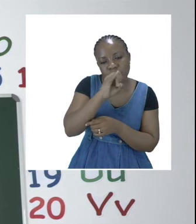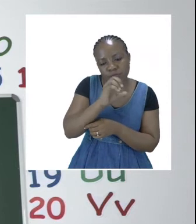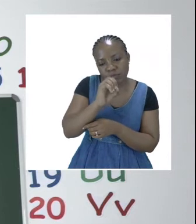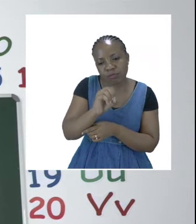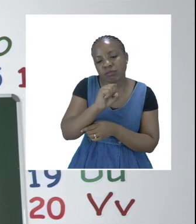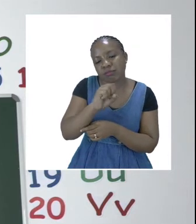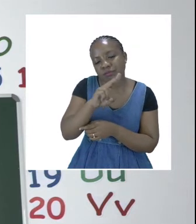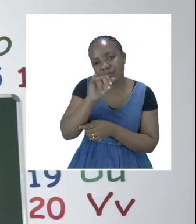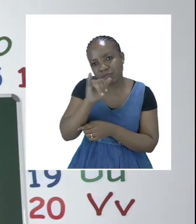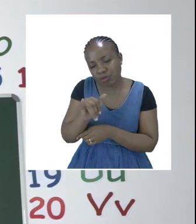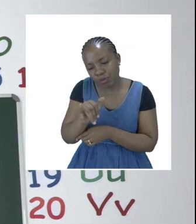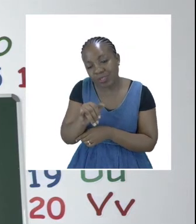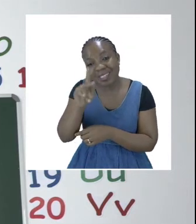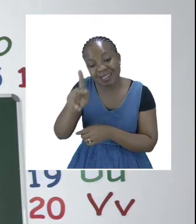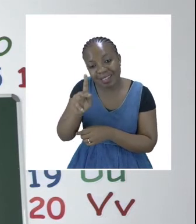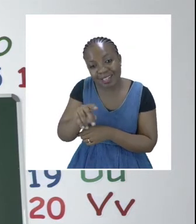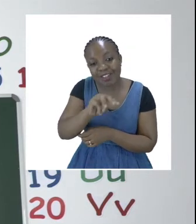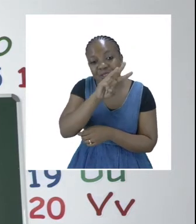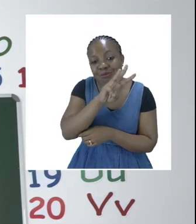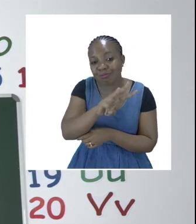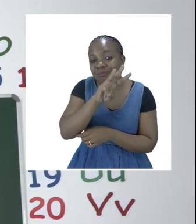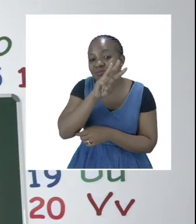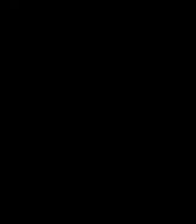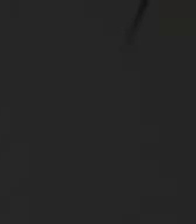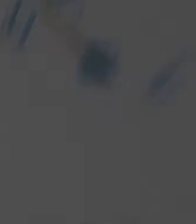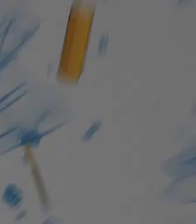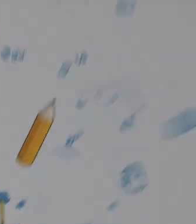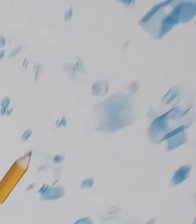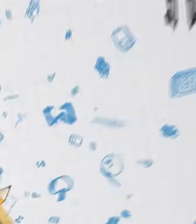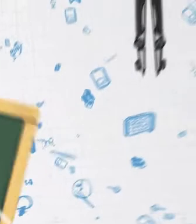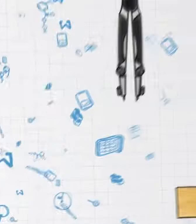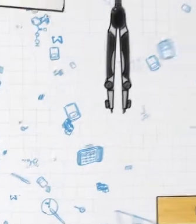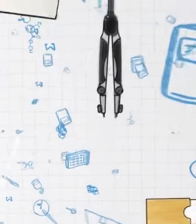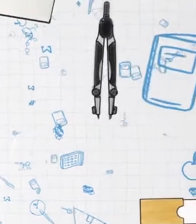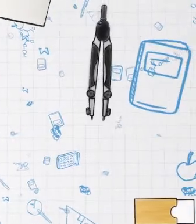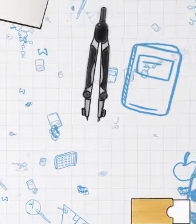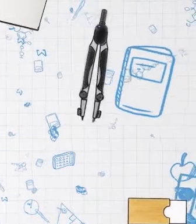our website, Zoshi Online.